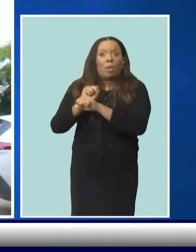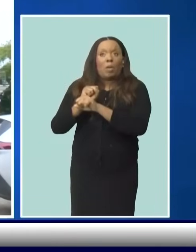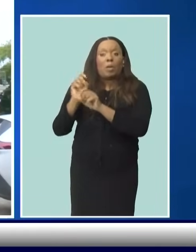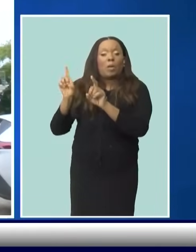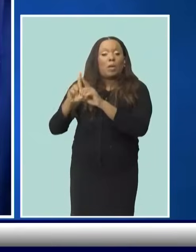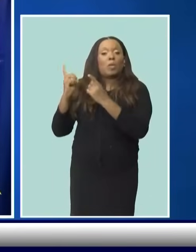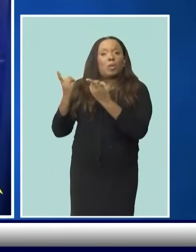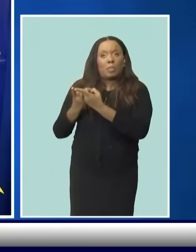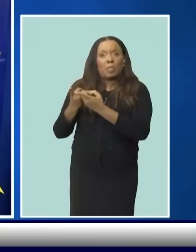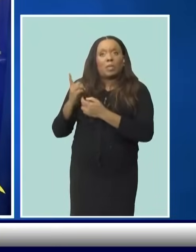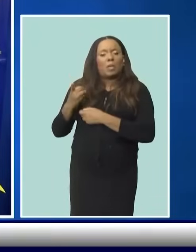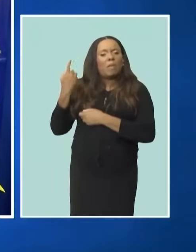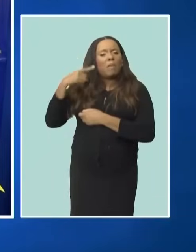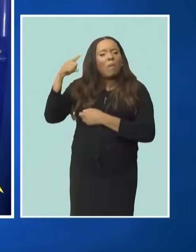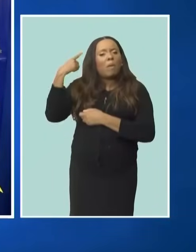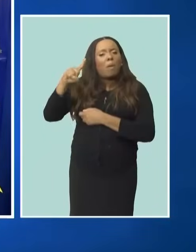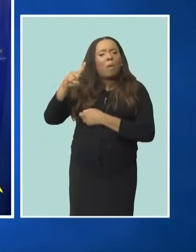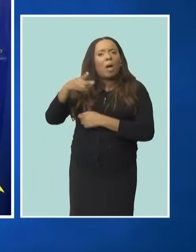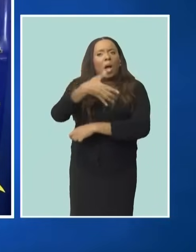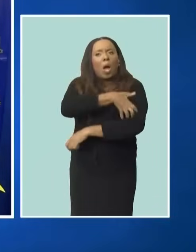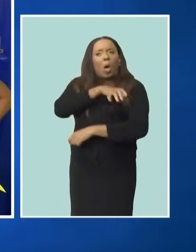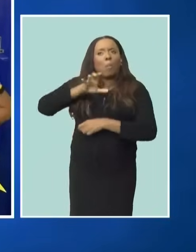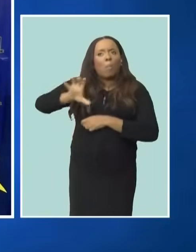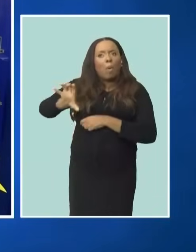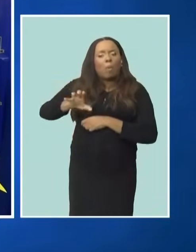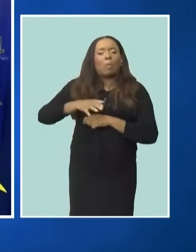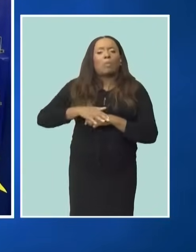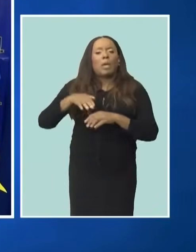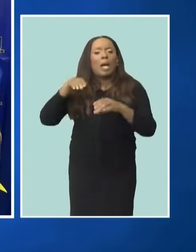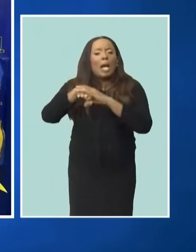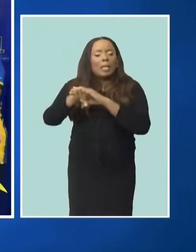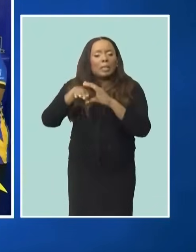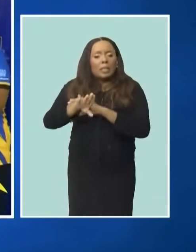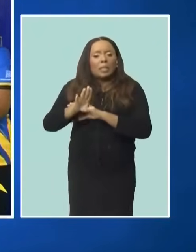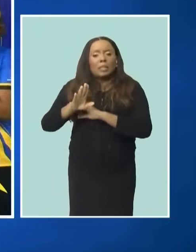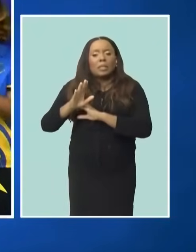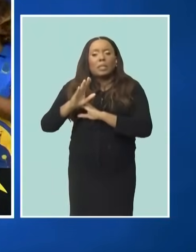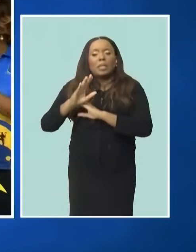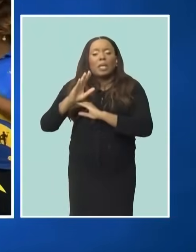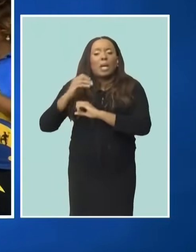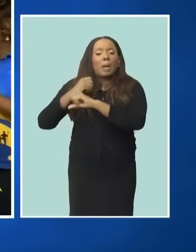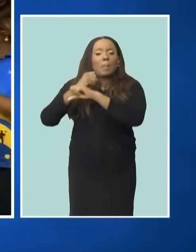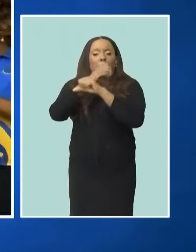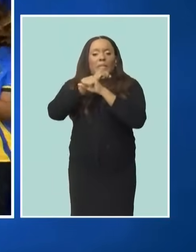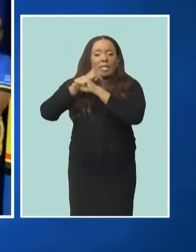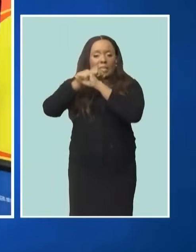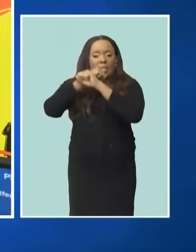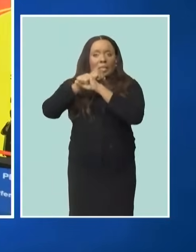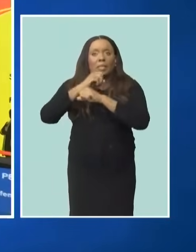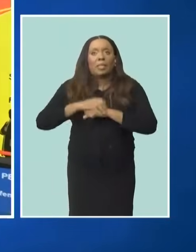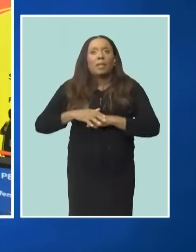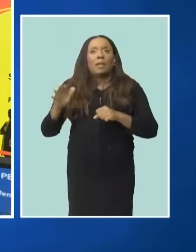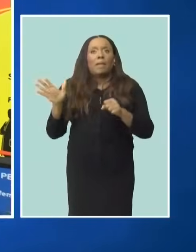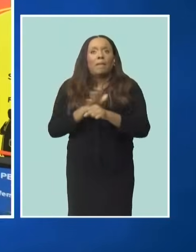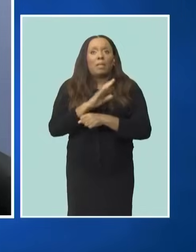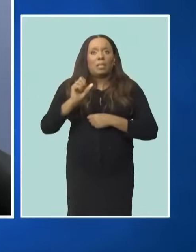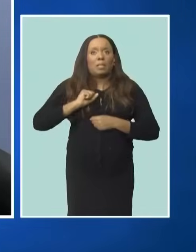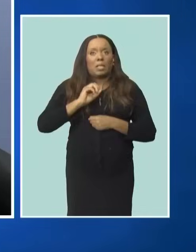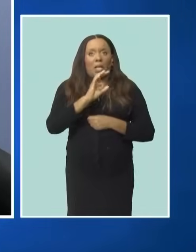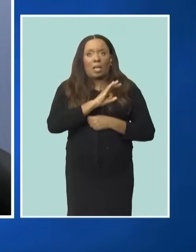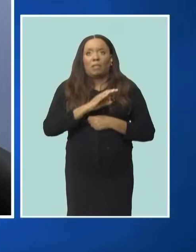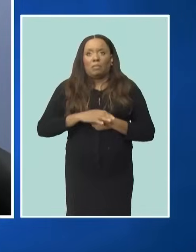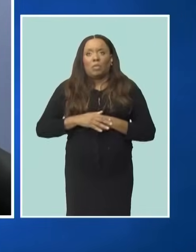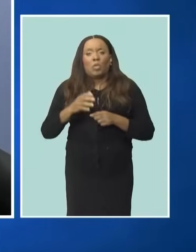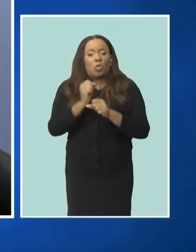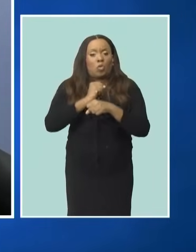is about empowerment, accessibility and protection. Established with a full cadre of staff, the unit ensures